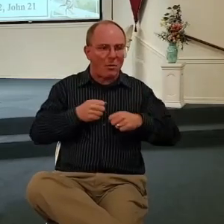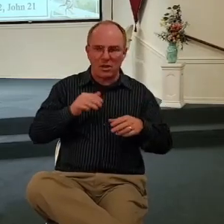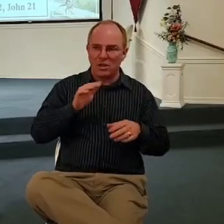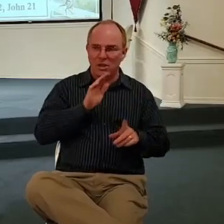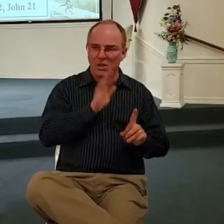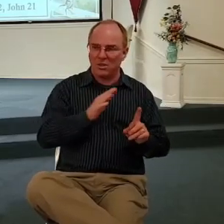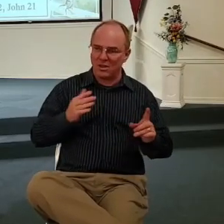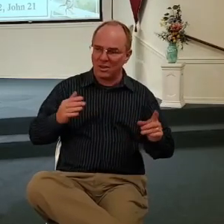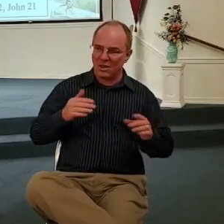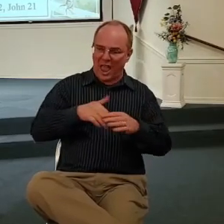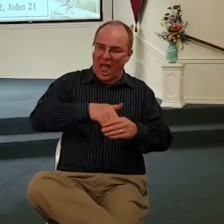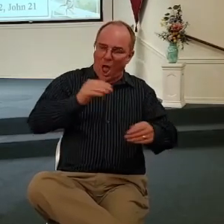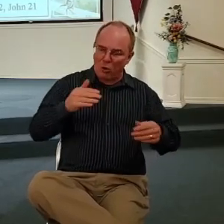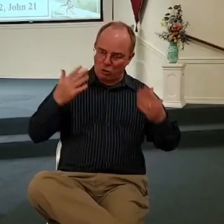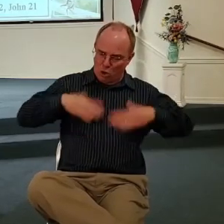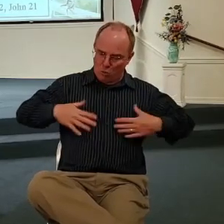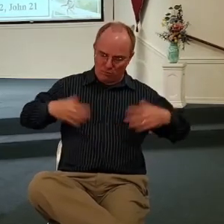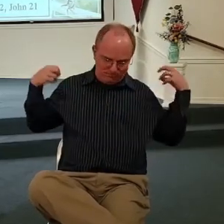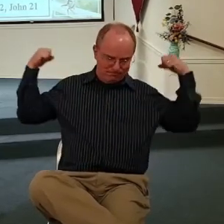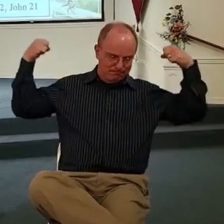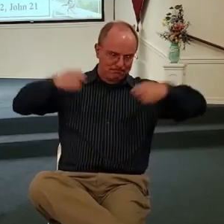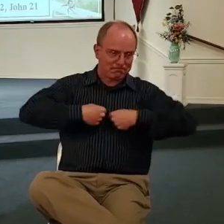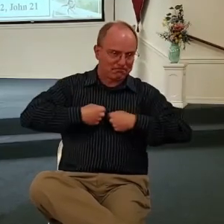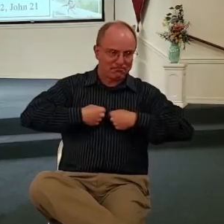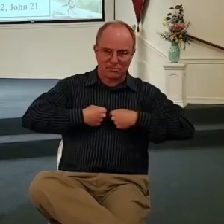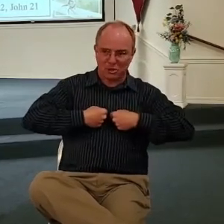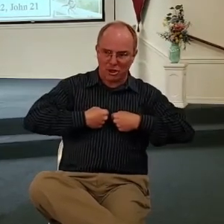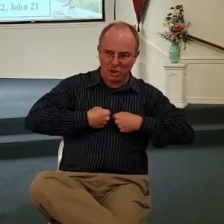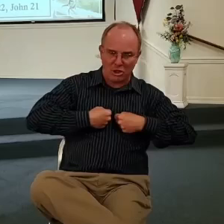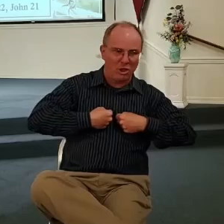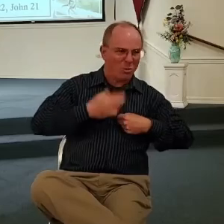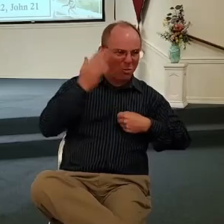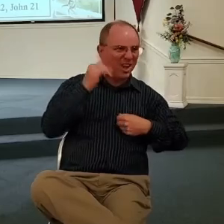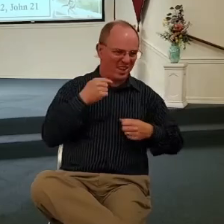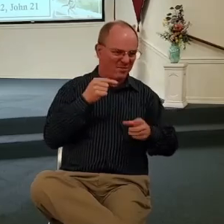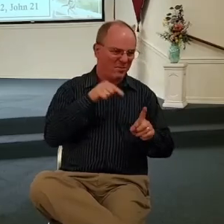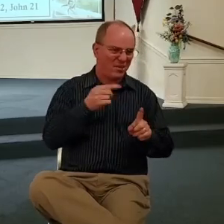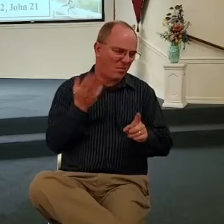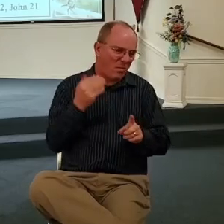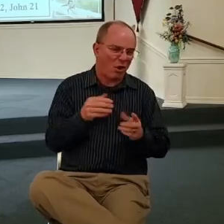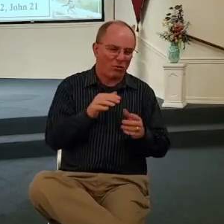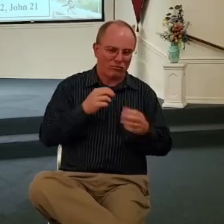him, for he had taken it off, and he jumped into the water."